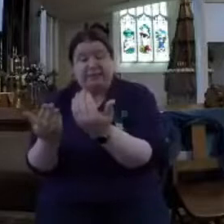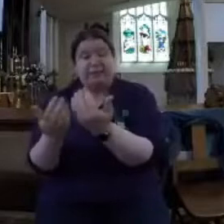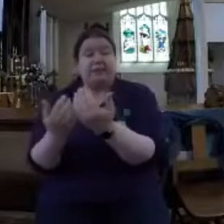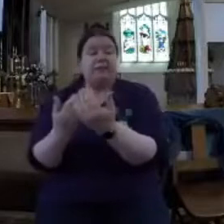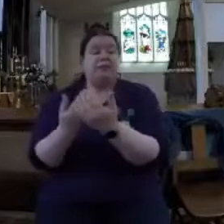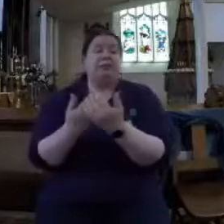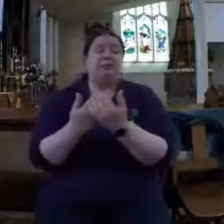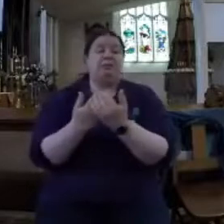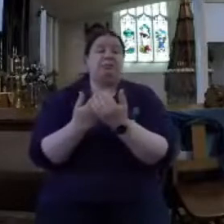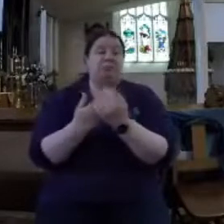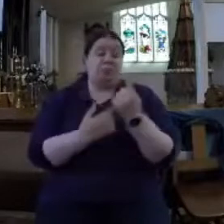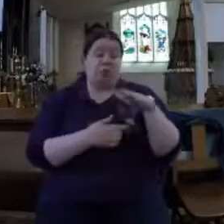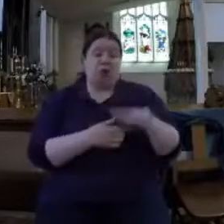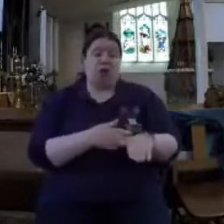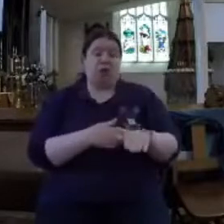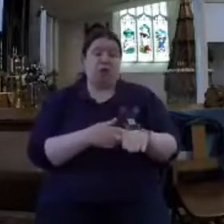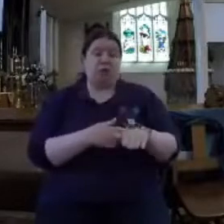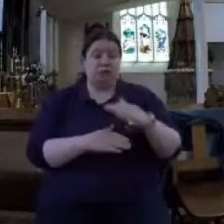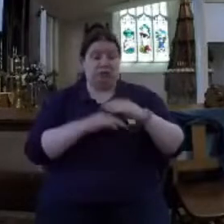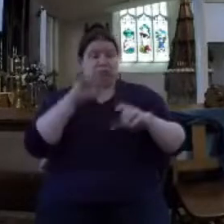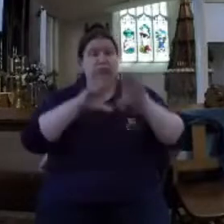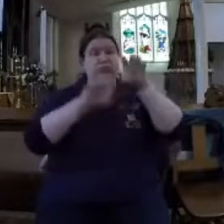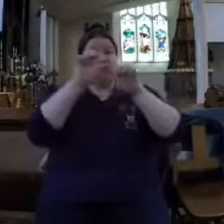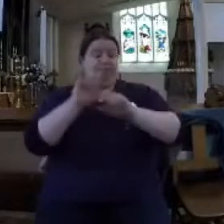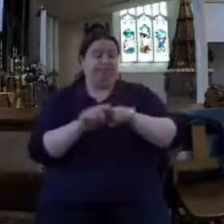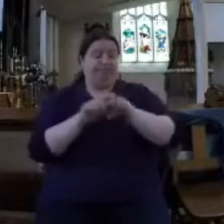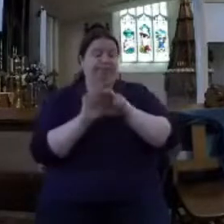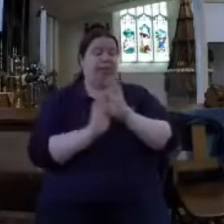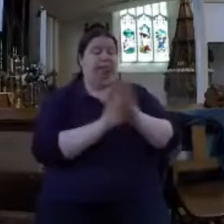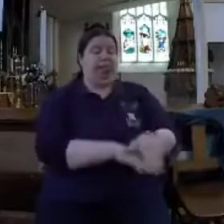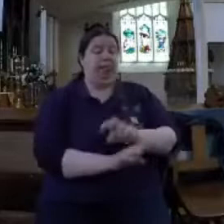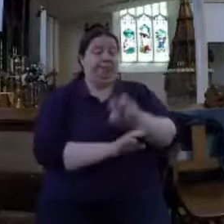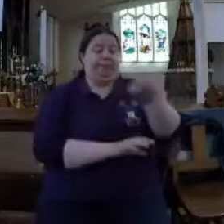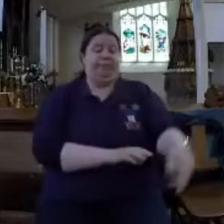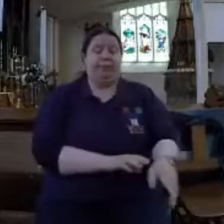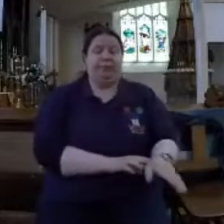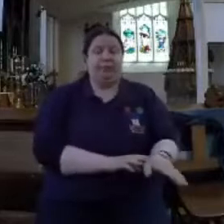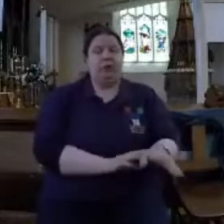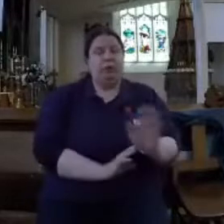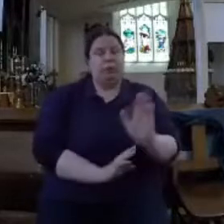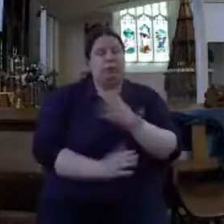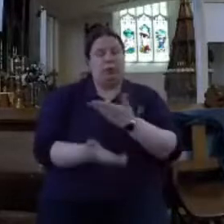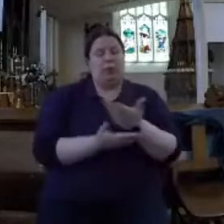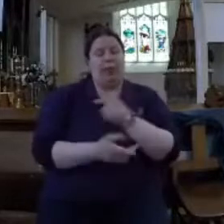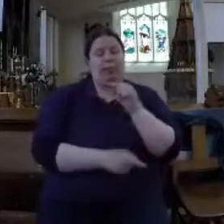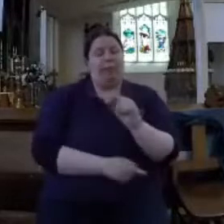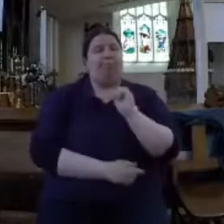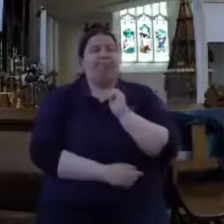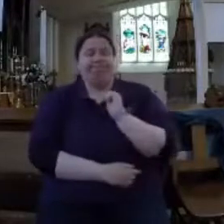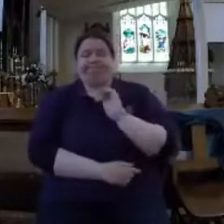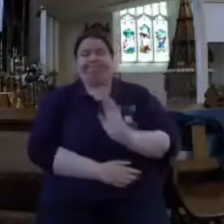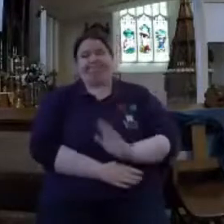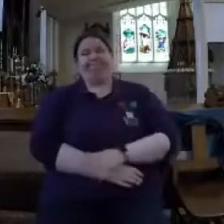We've had one child pushed off scaffolding. We won't talk about the man who put the scaffolding there and left